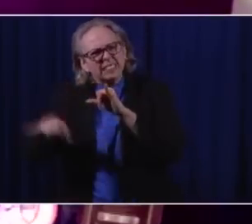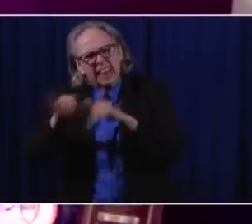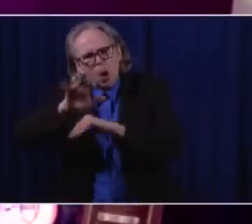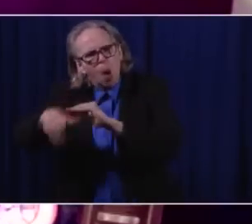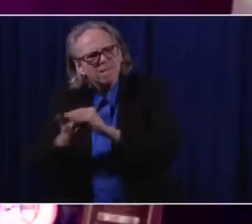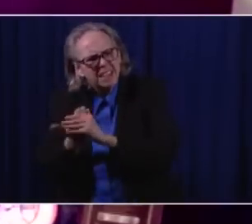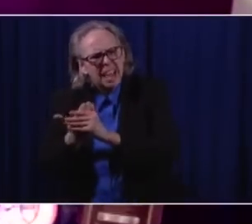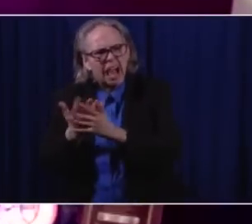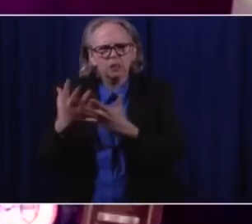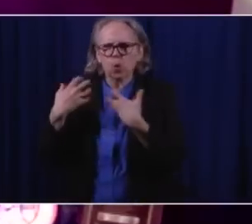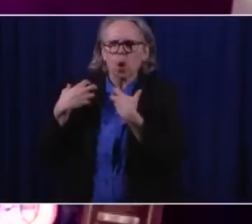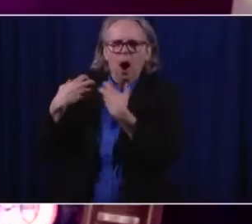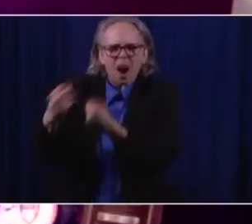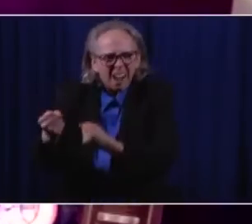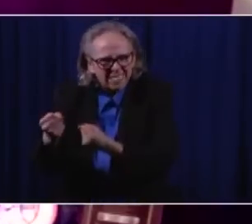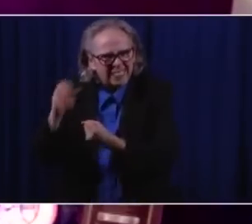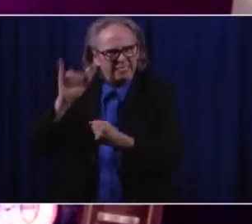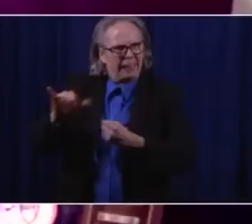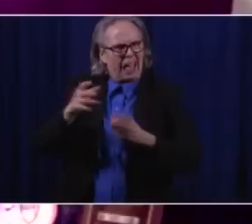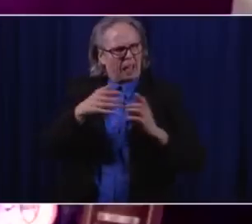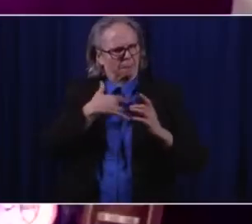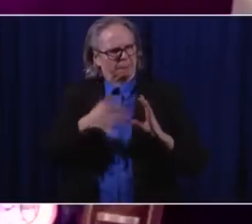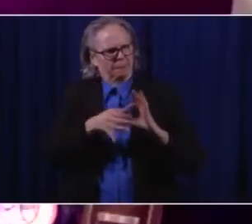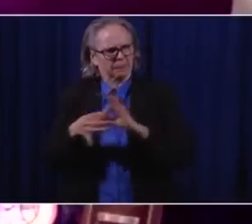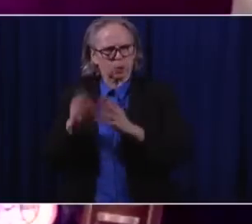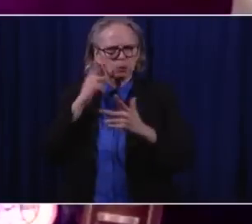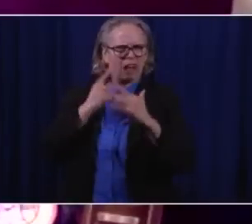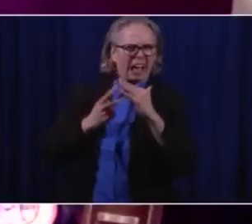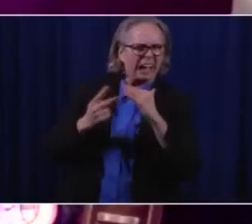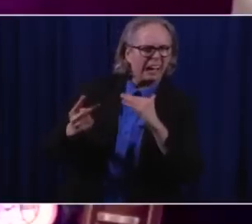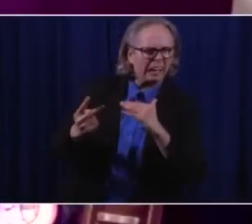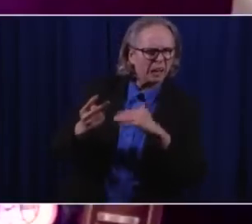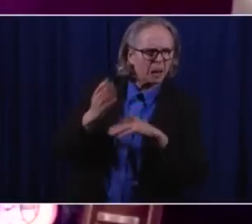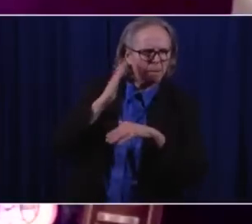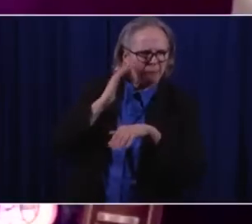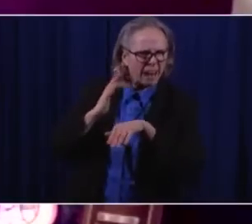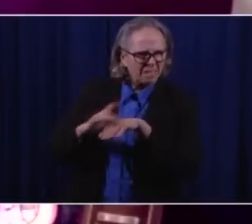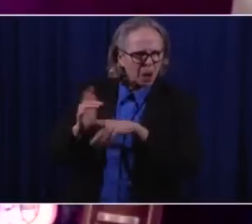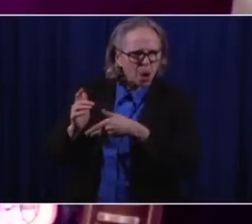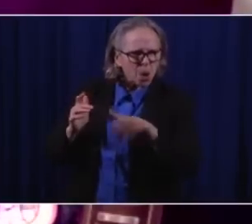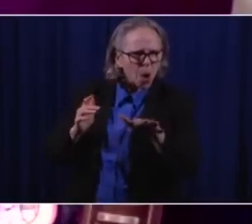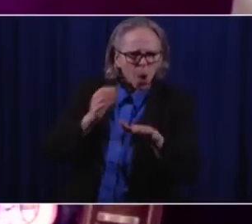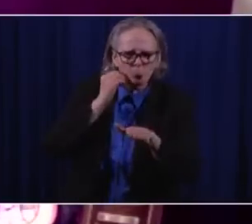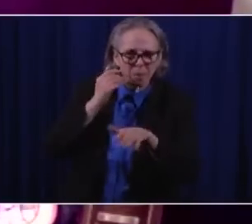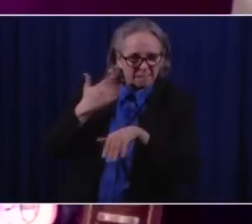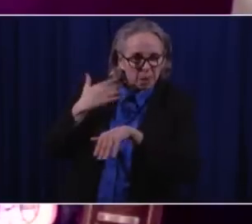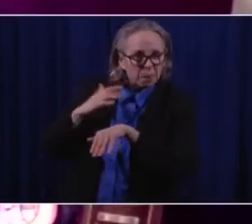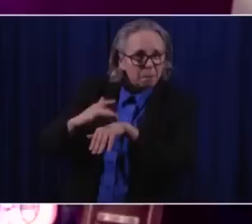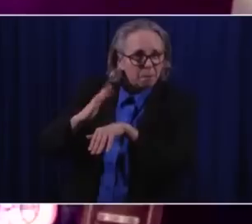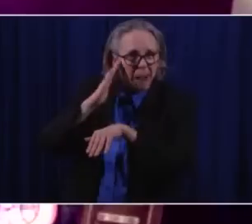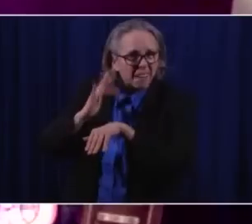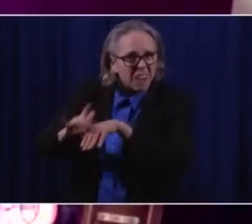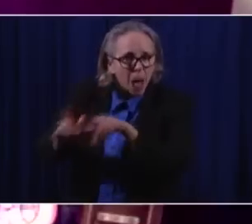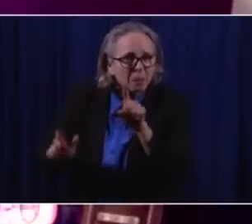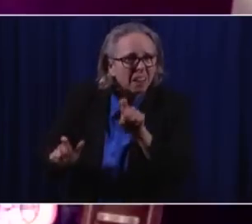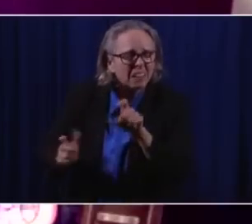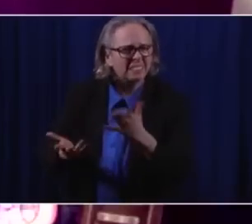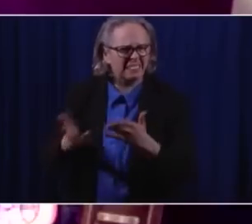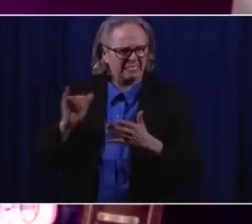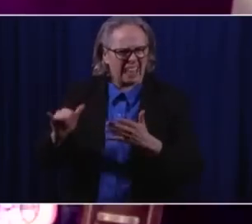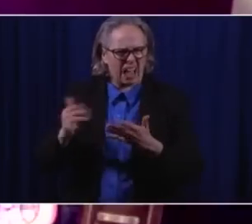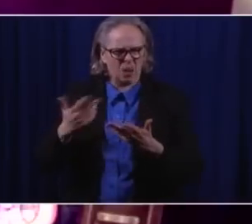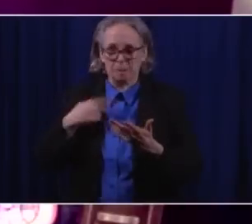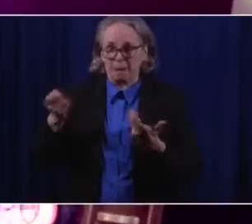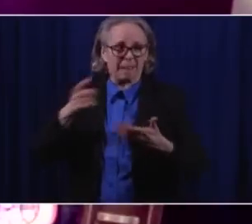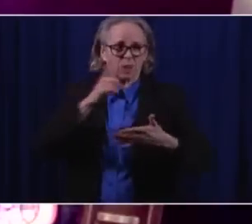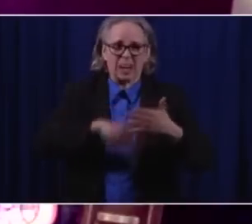have to guess about 3 or 4 days in advance, are we going to have those beds? Because we don't want to be canceling surgeries on the day of. Are